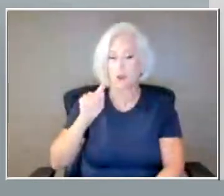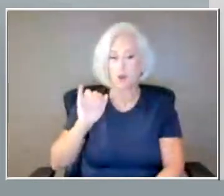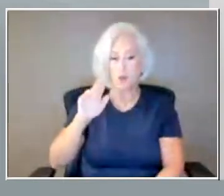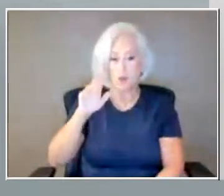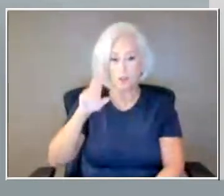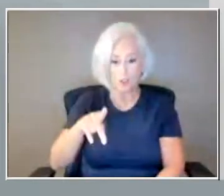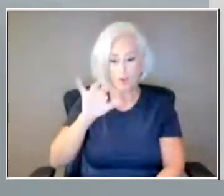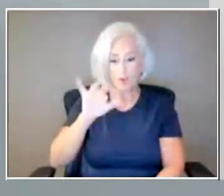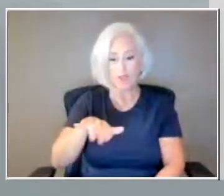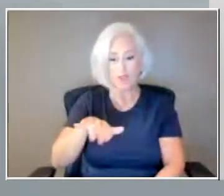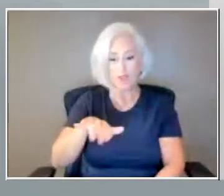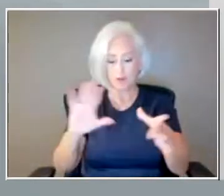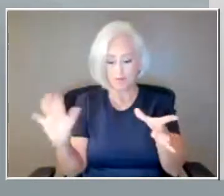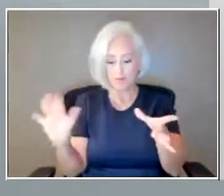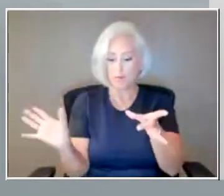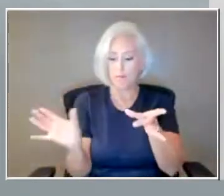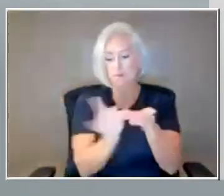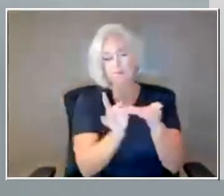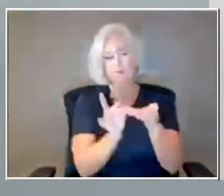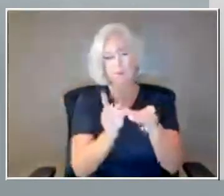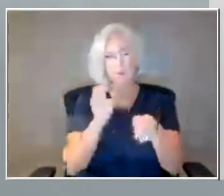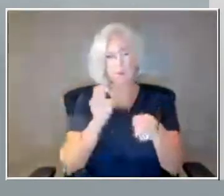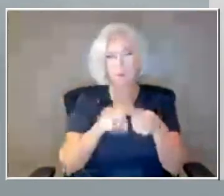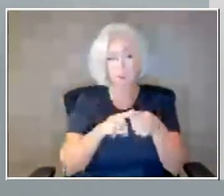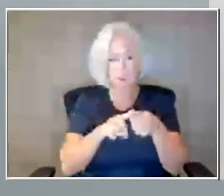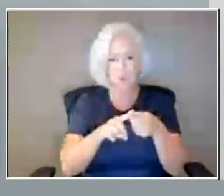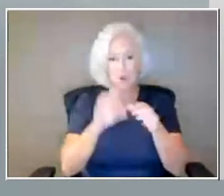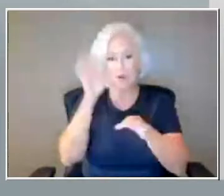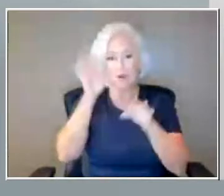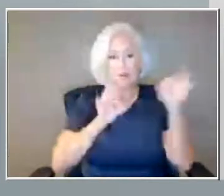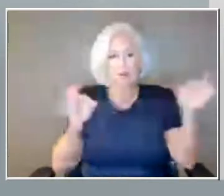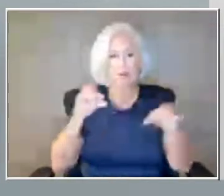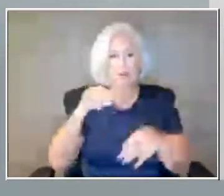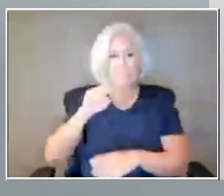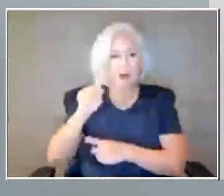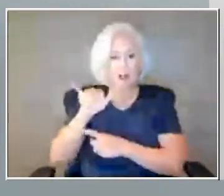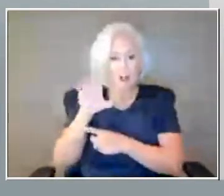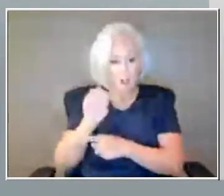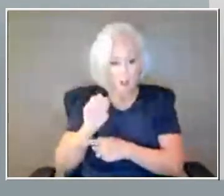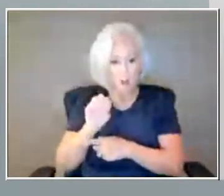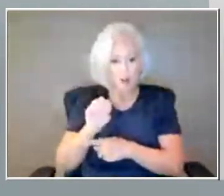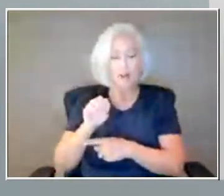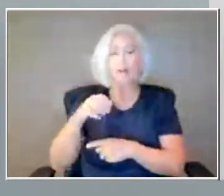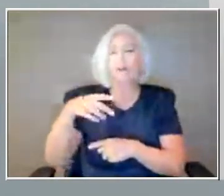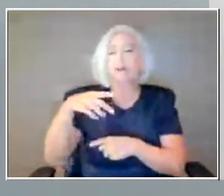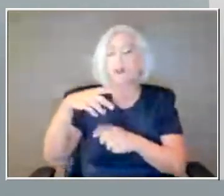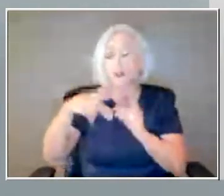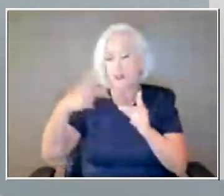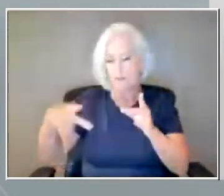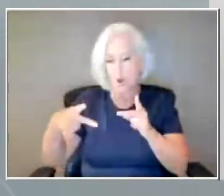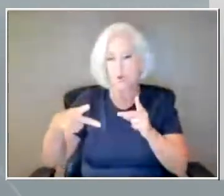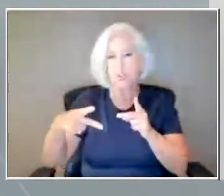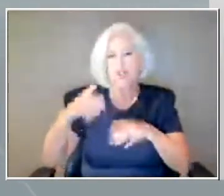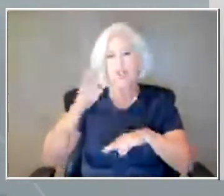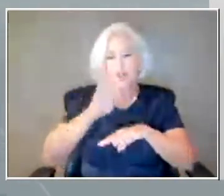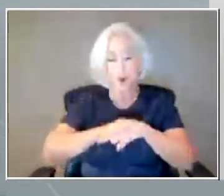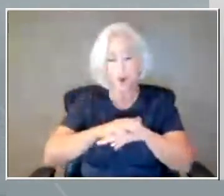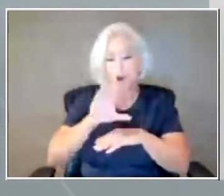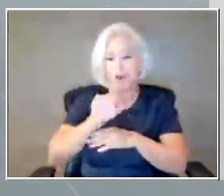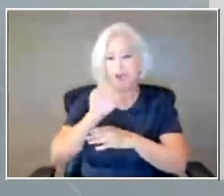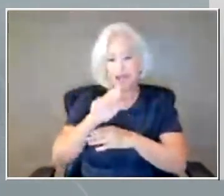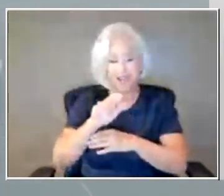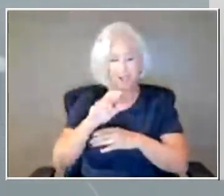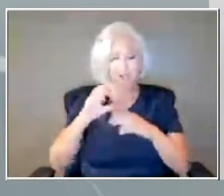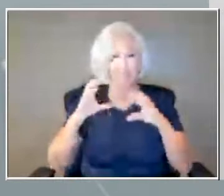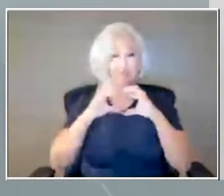this targeting molecule searches for PSMA, that's the protein on the cancer cells, on the prostate cancer cells. And we're seeing this here on the screen